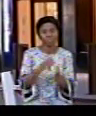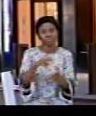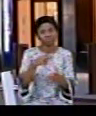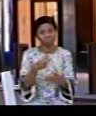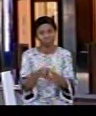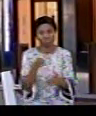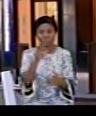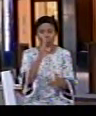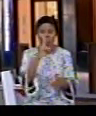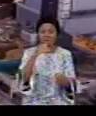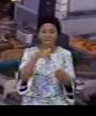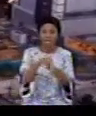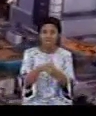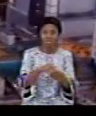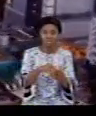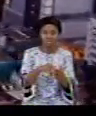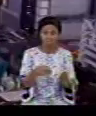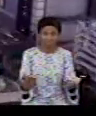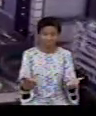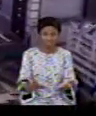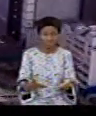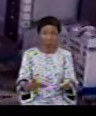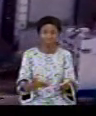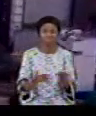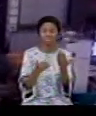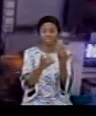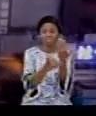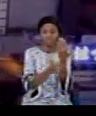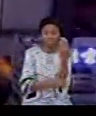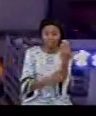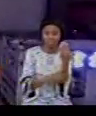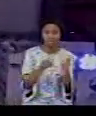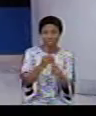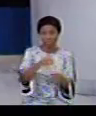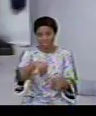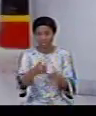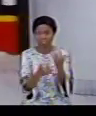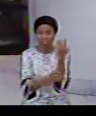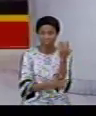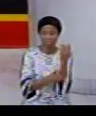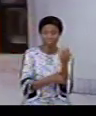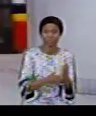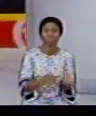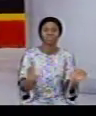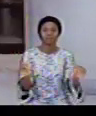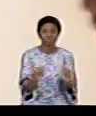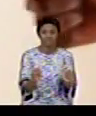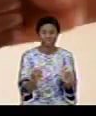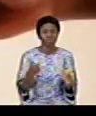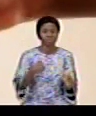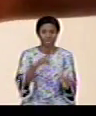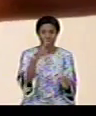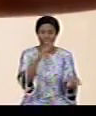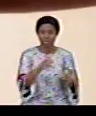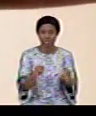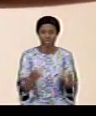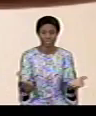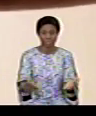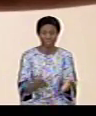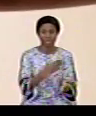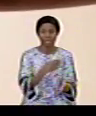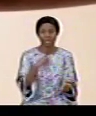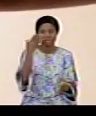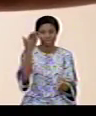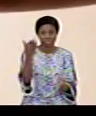whether you're in this city or that other City the same thing we're doing here the same thing you are doing where you are where United in